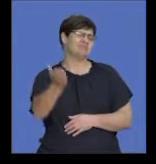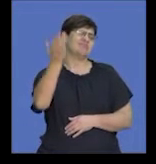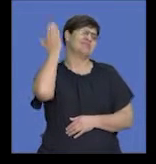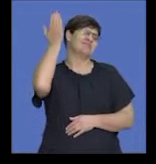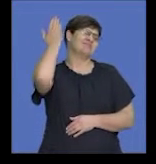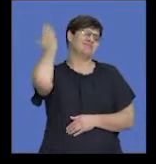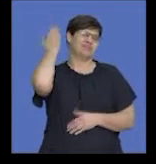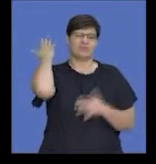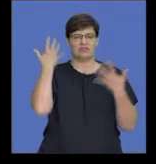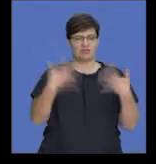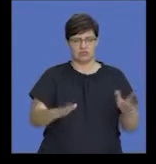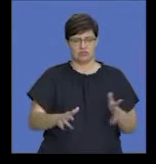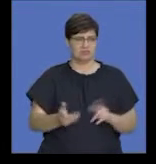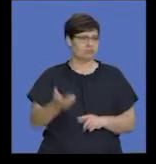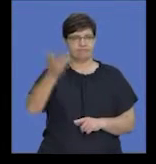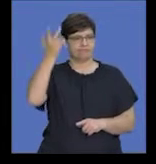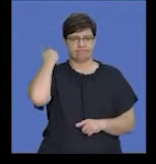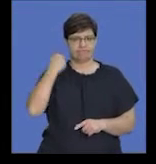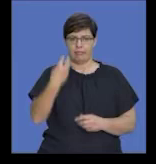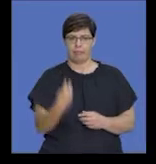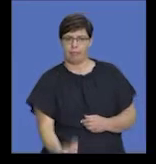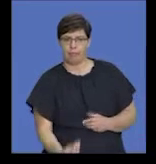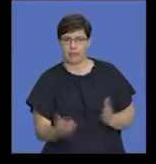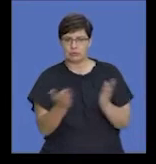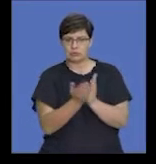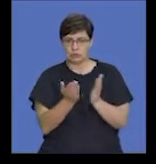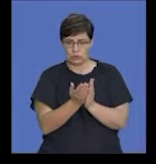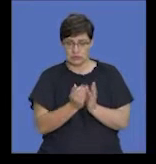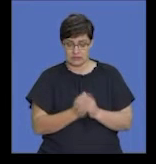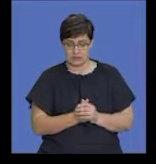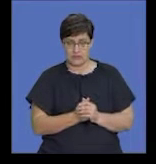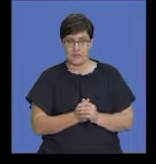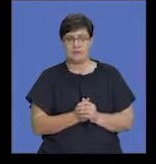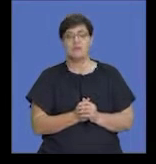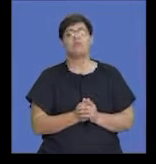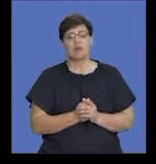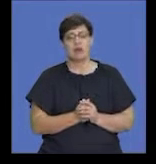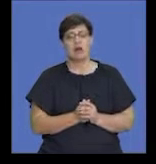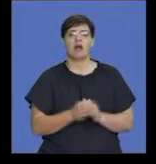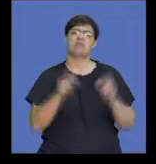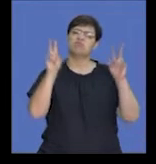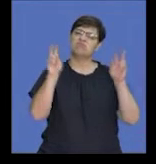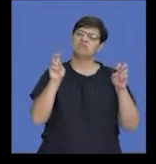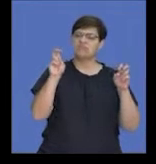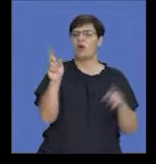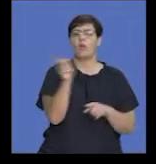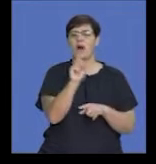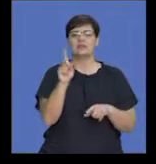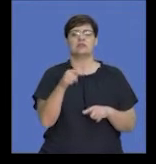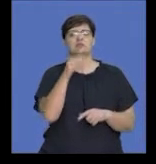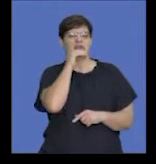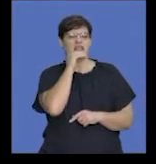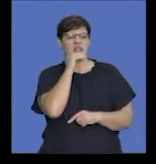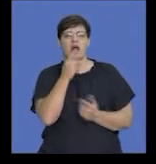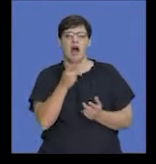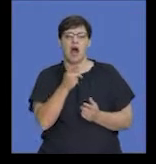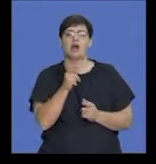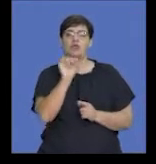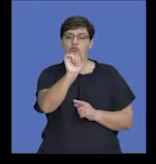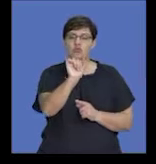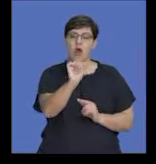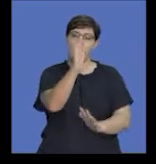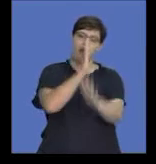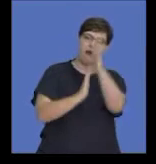ago. It may even take you back right to primary school. So a narrative essay type of topic is basically a